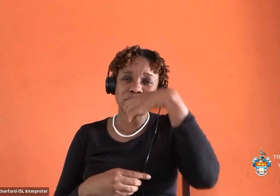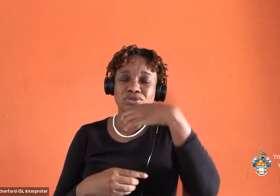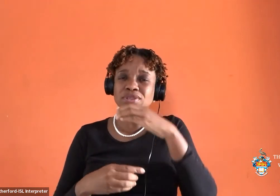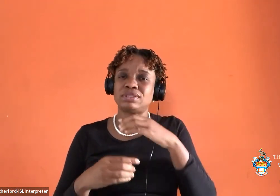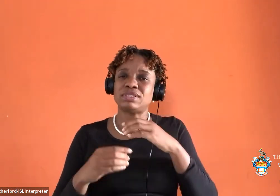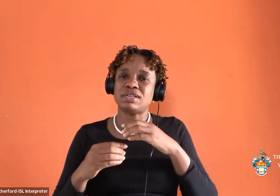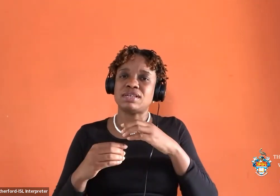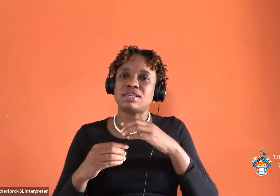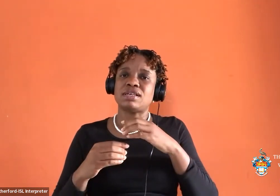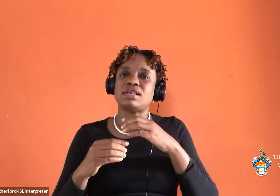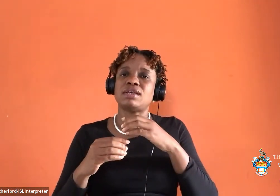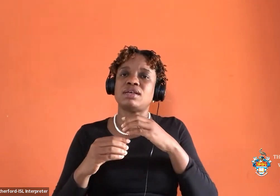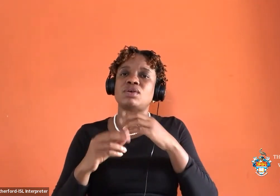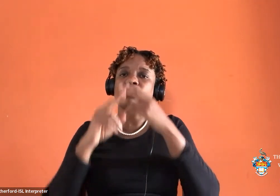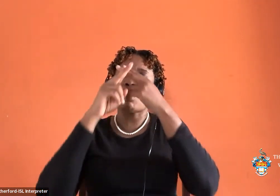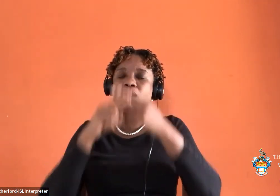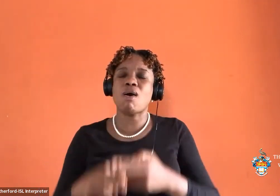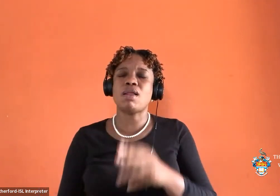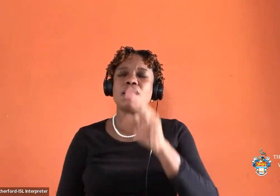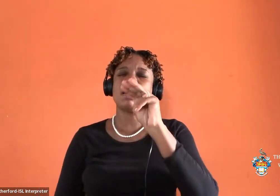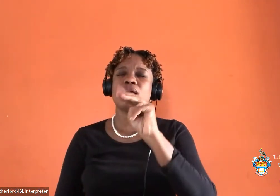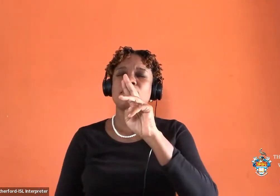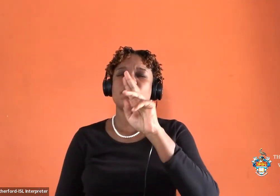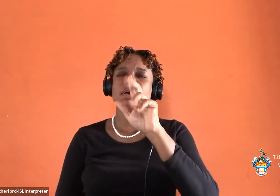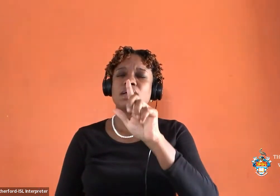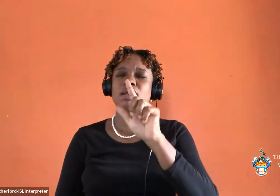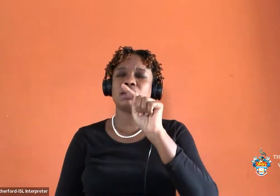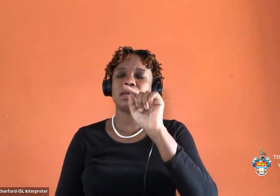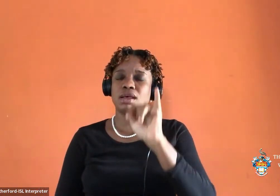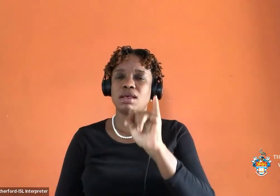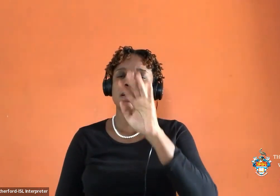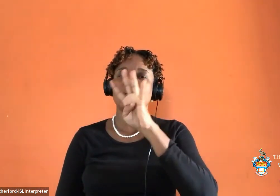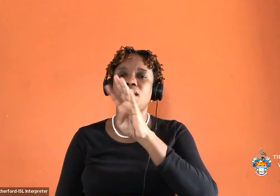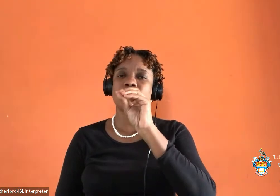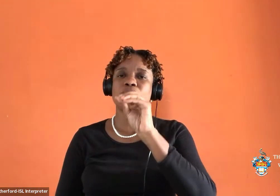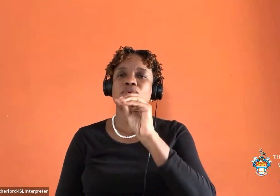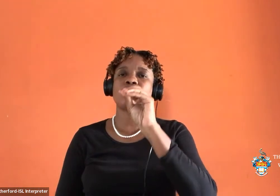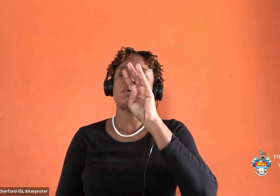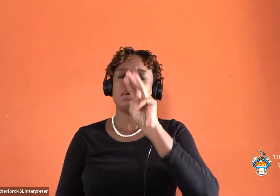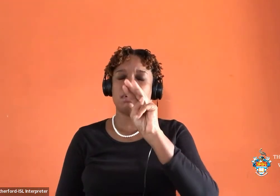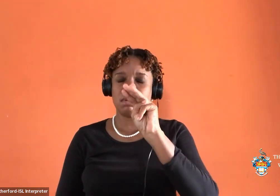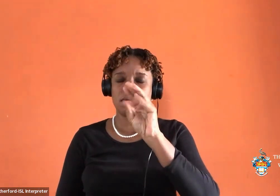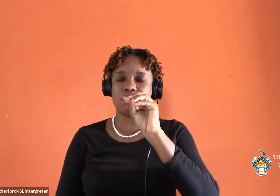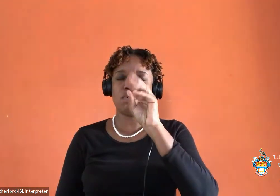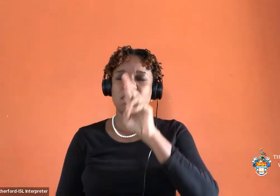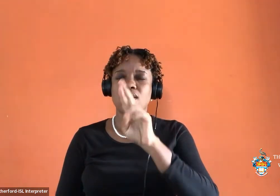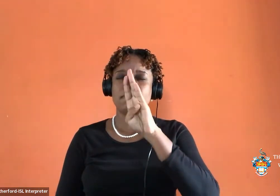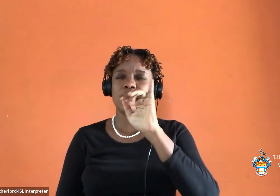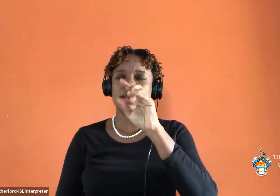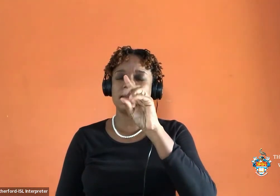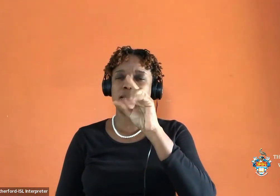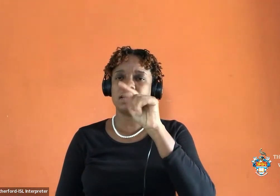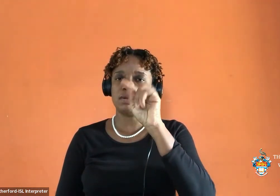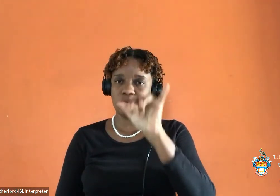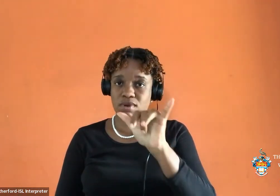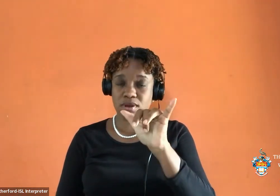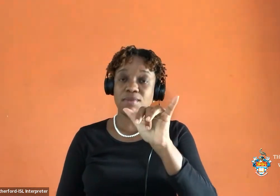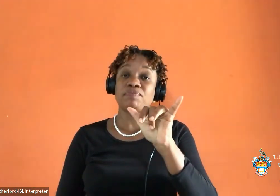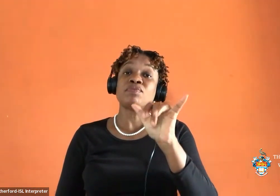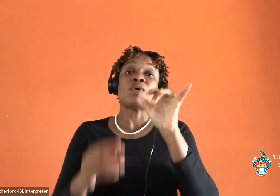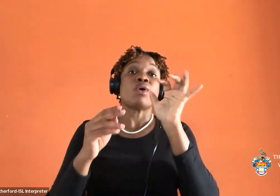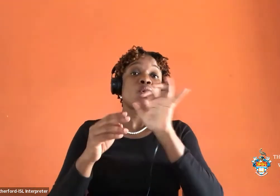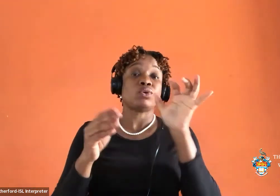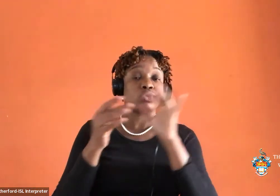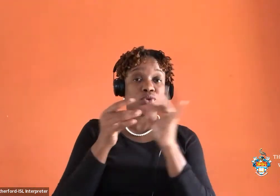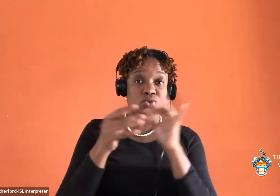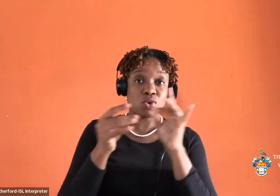called multimorbidity. And I also indicated, for example, that having a disability can contribute